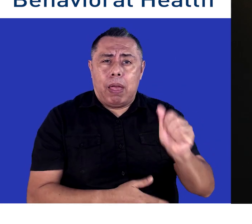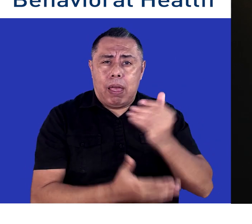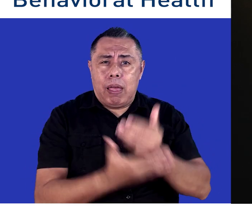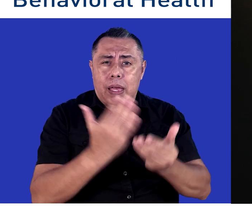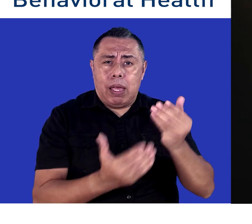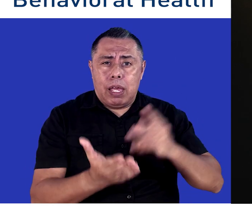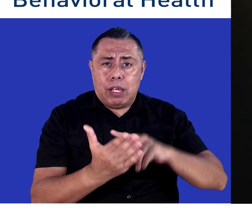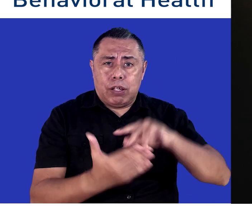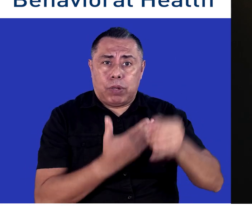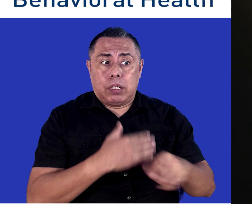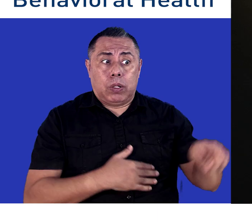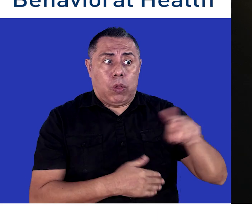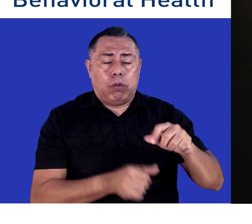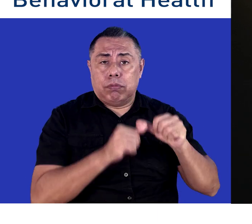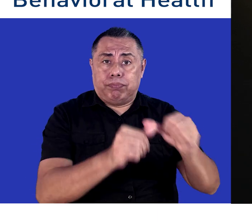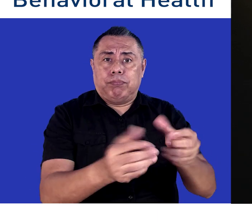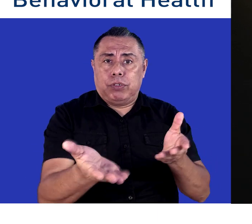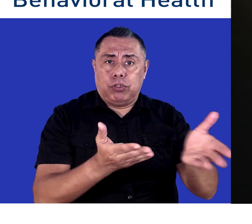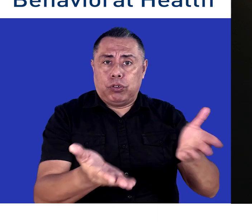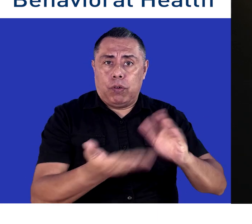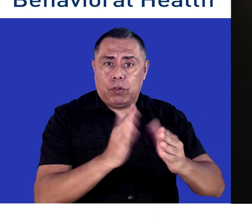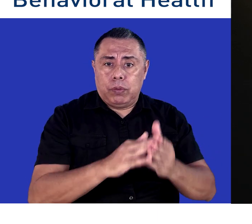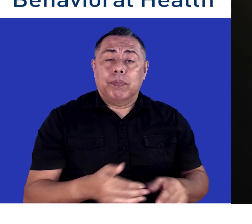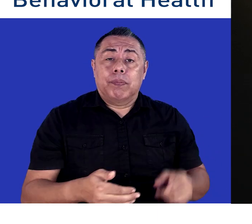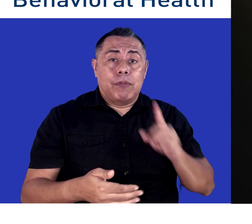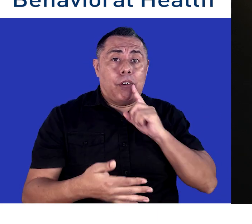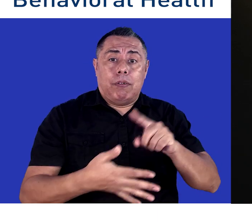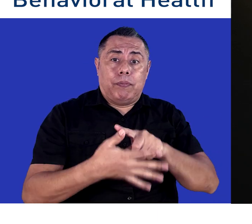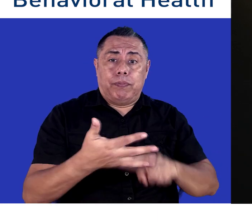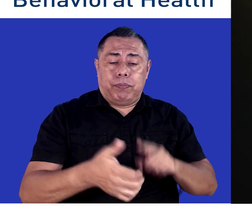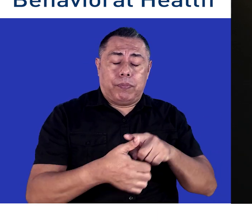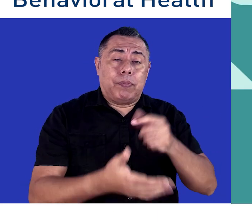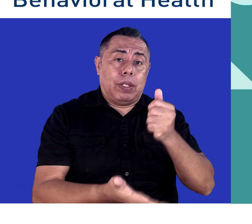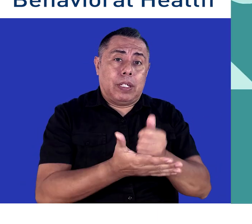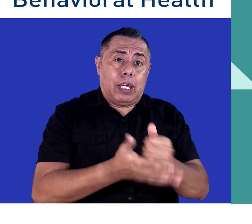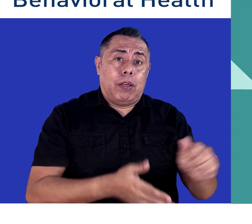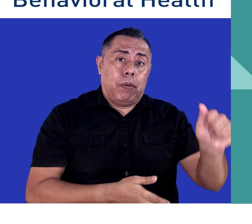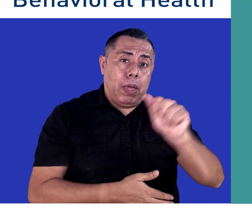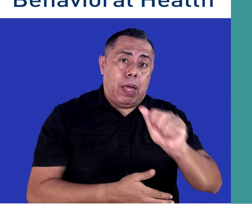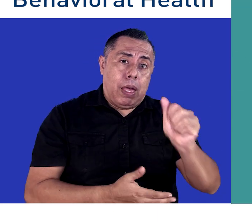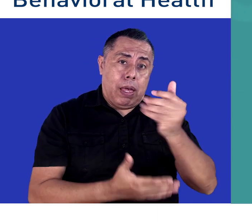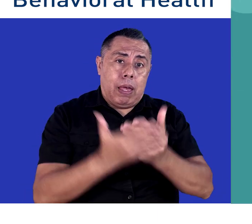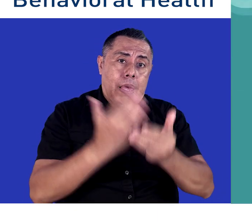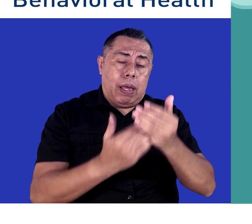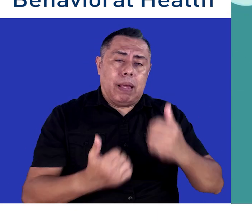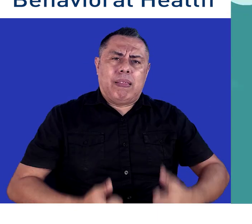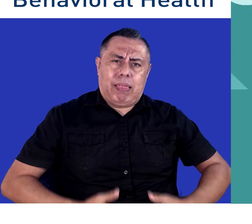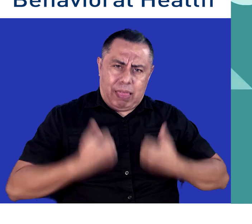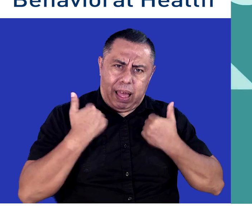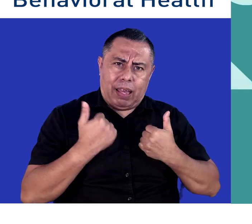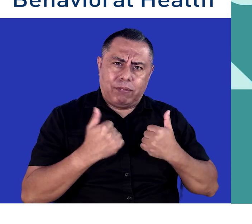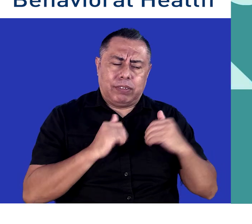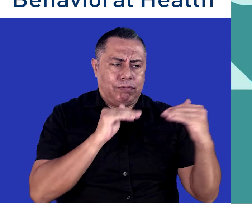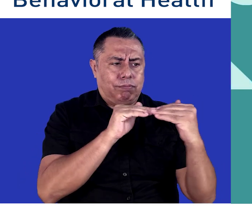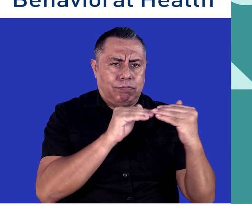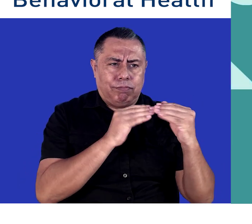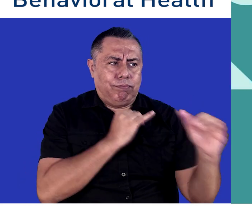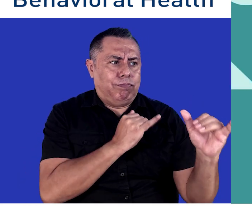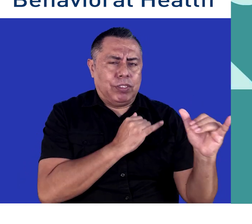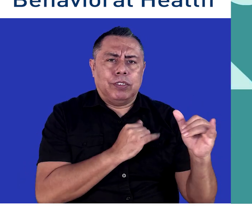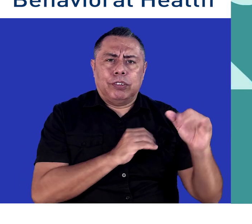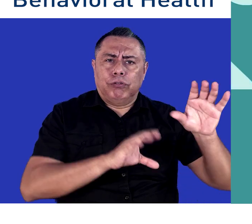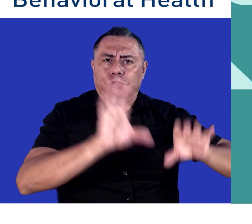projects that continue to serve the community. These projects are the Help at Hand Live Peer Chat, which is now